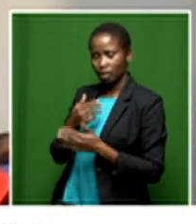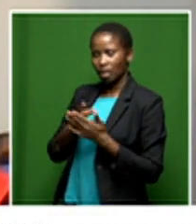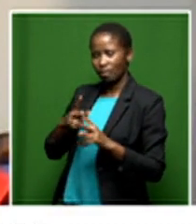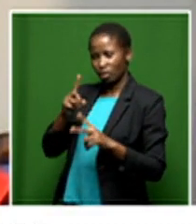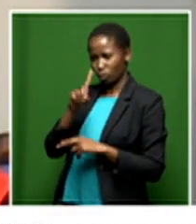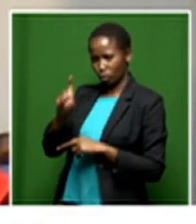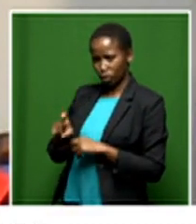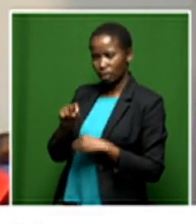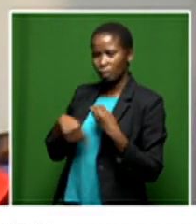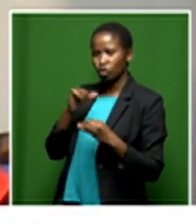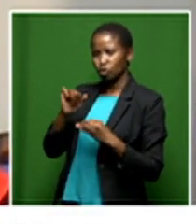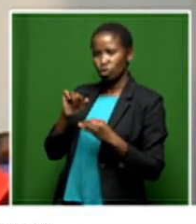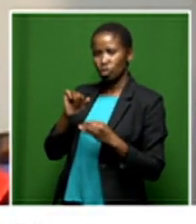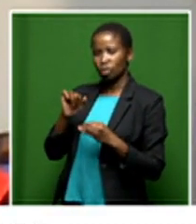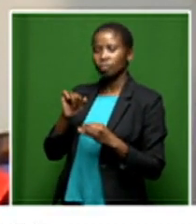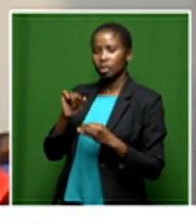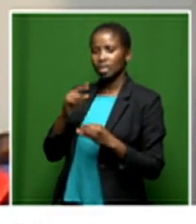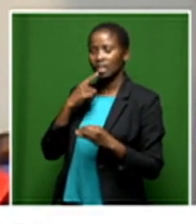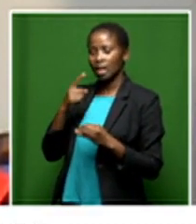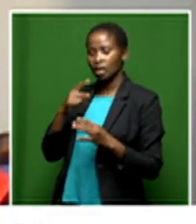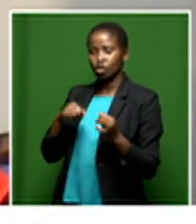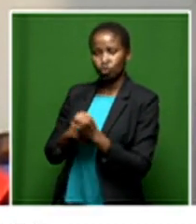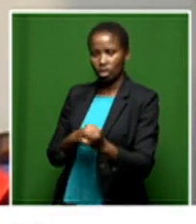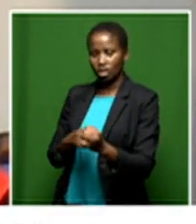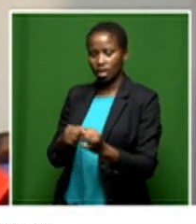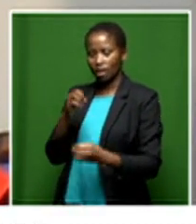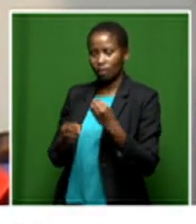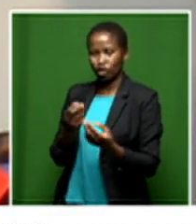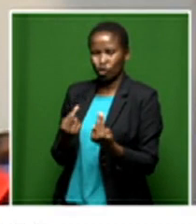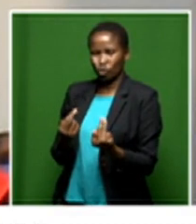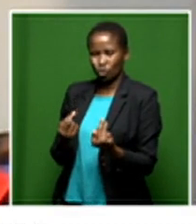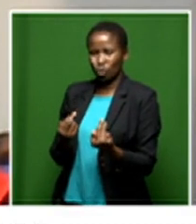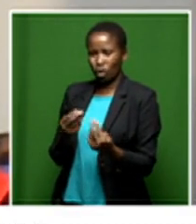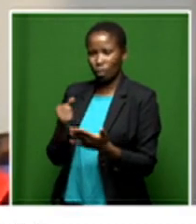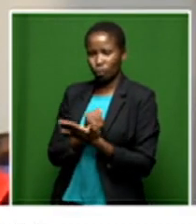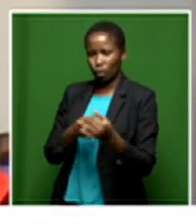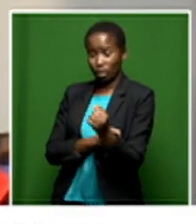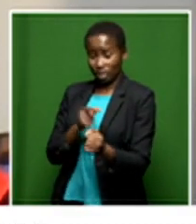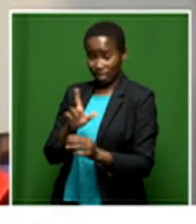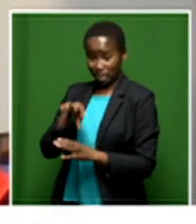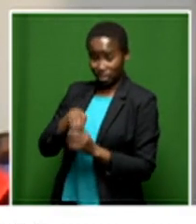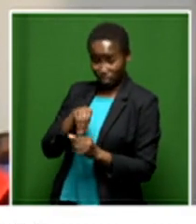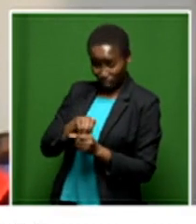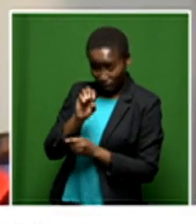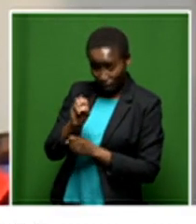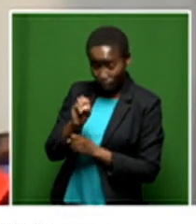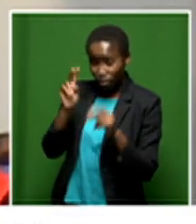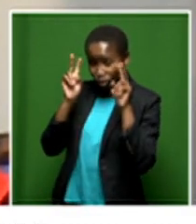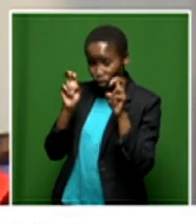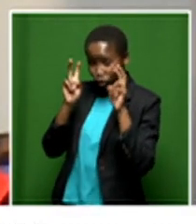your turnaround strategy that you obviously have to provide to the board. Does that include the issue of